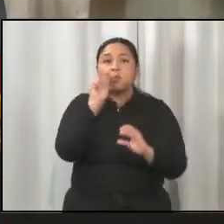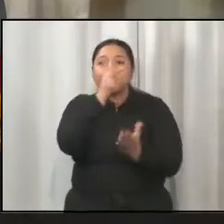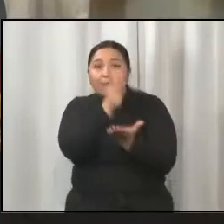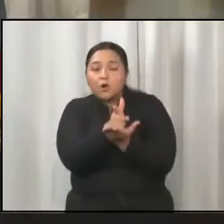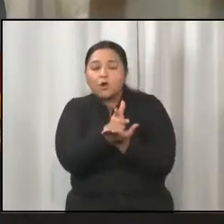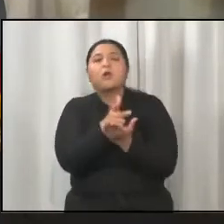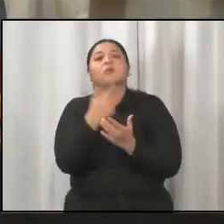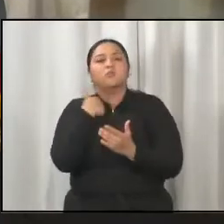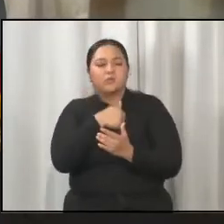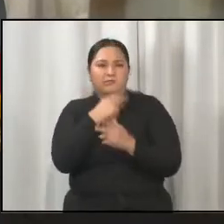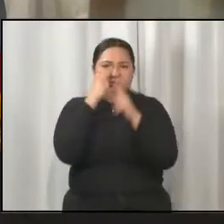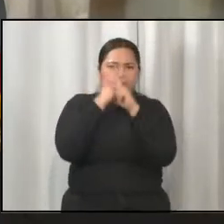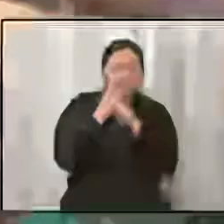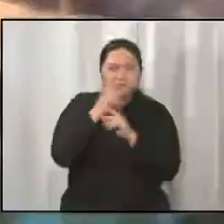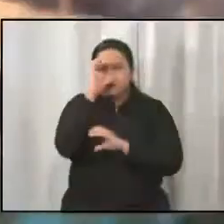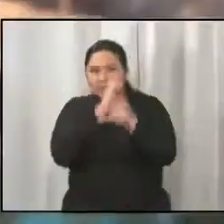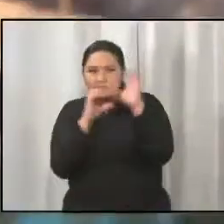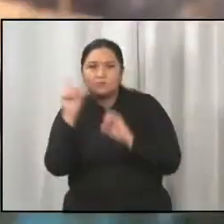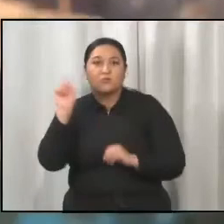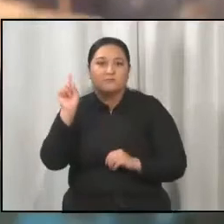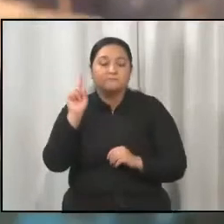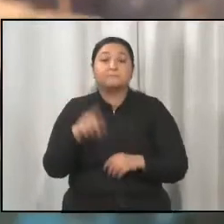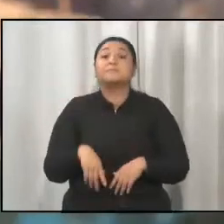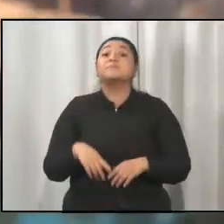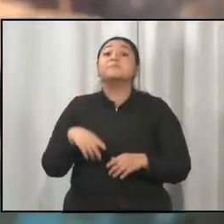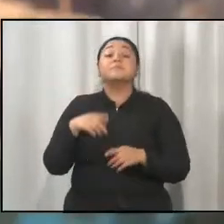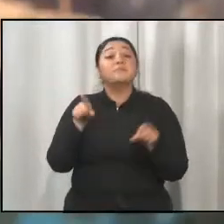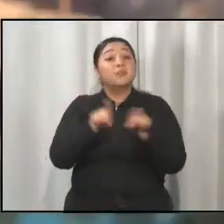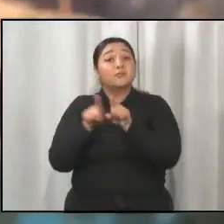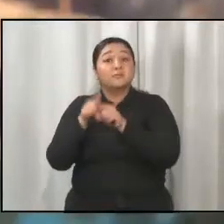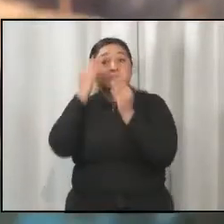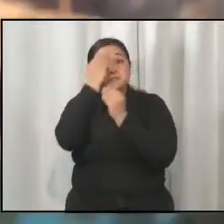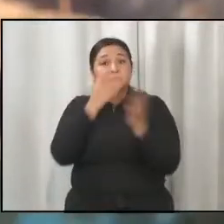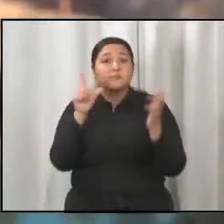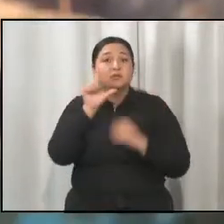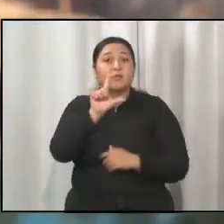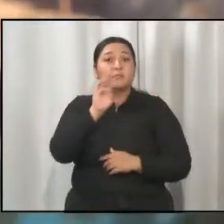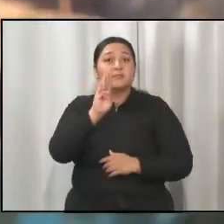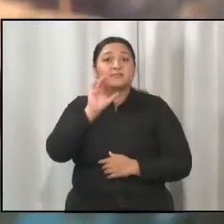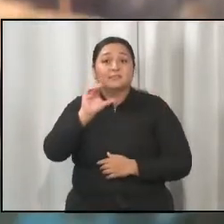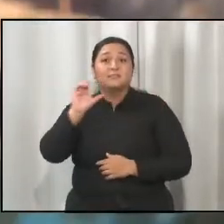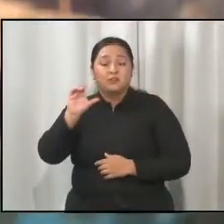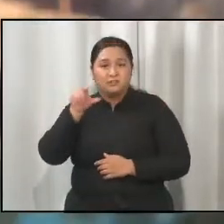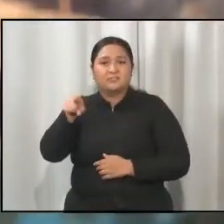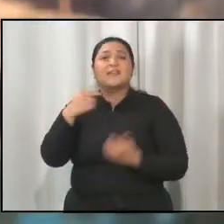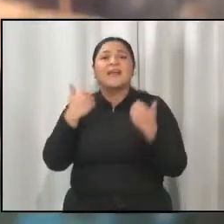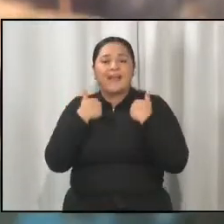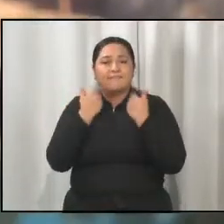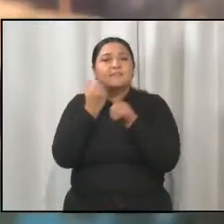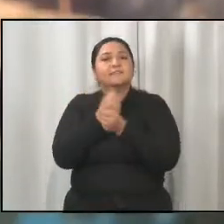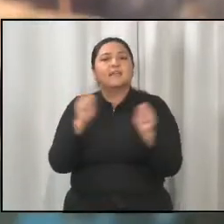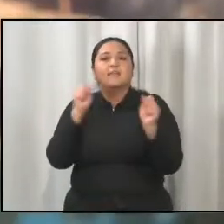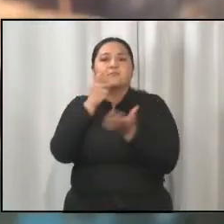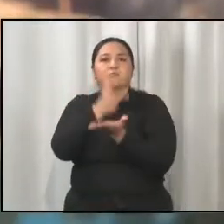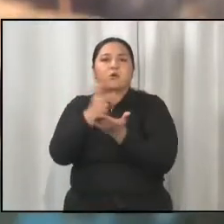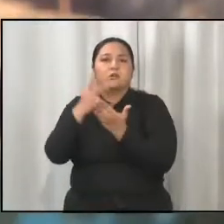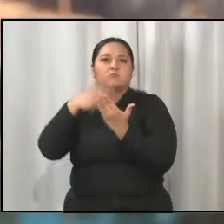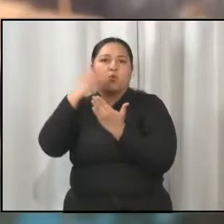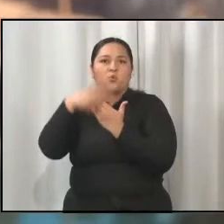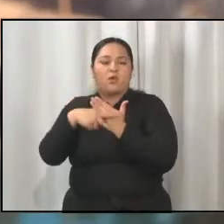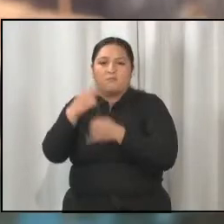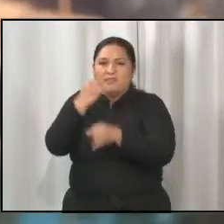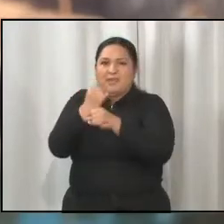In addition to the city side, Long Beach City College also provides a safe parking program on campus for their